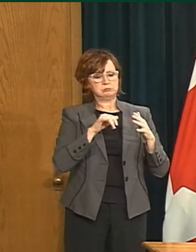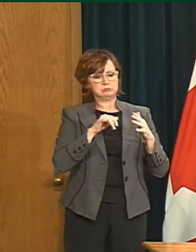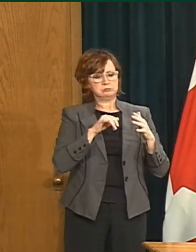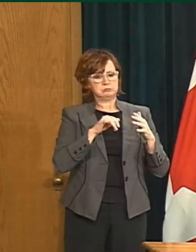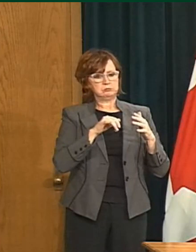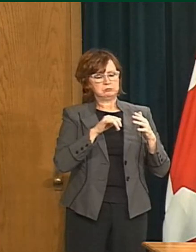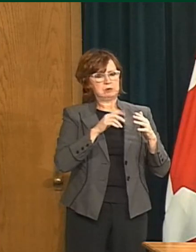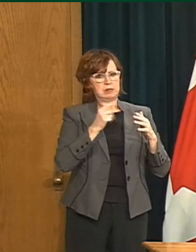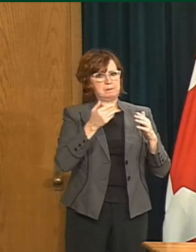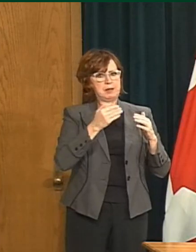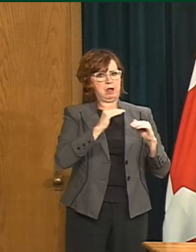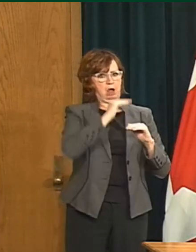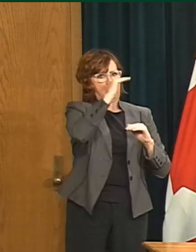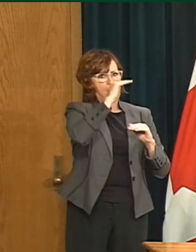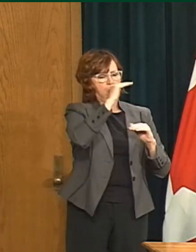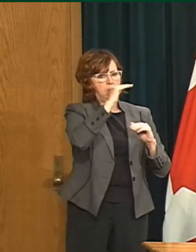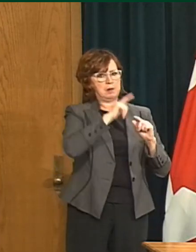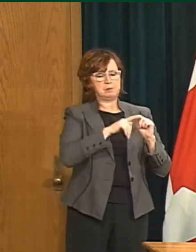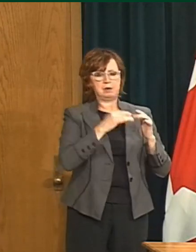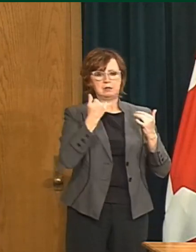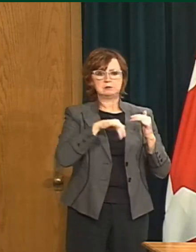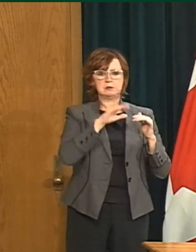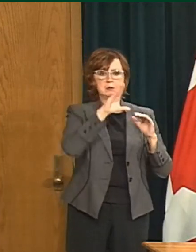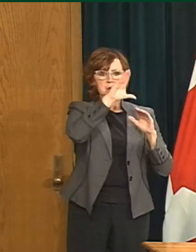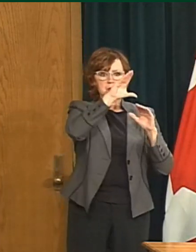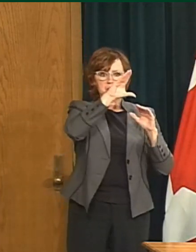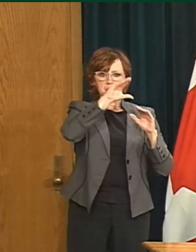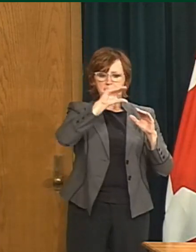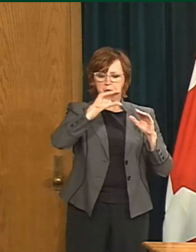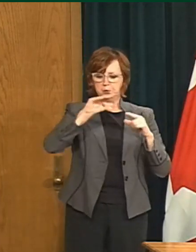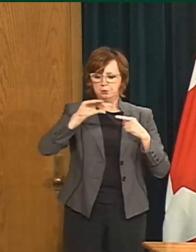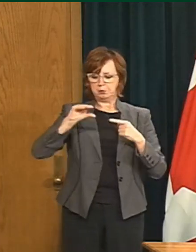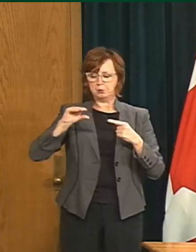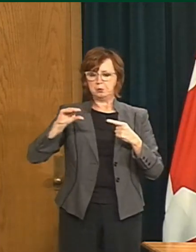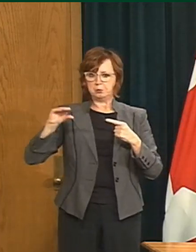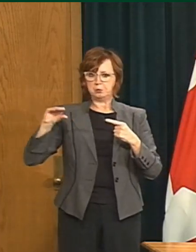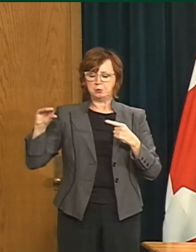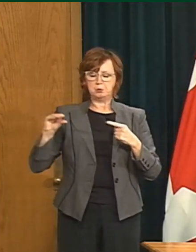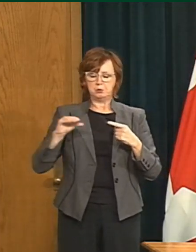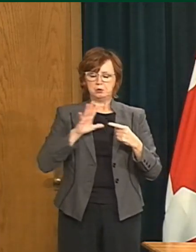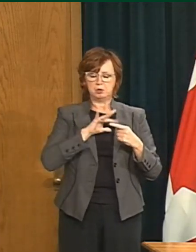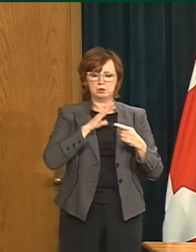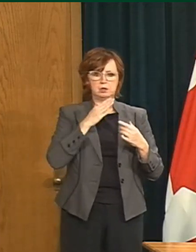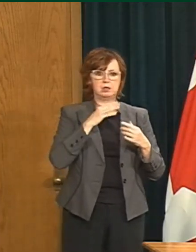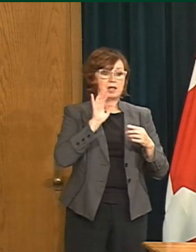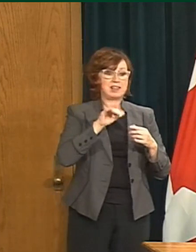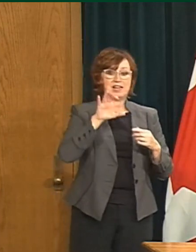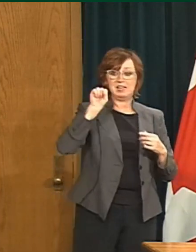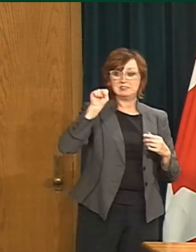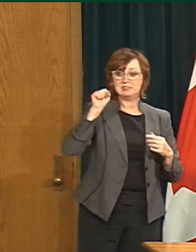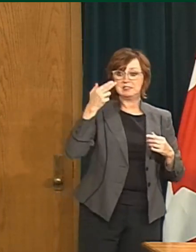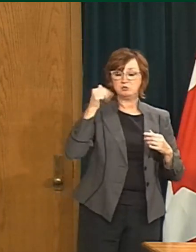flat. So the modeling obviously gives us 3 projections. Scenario 1, which is